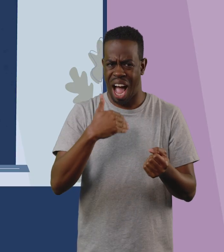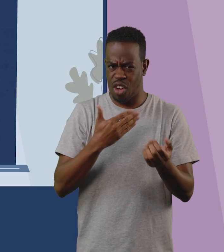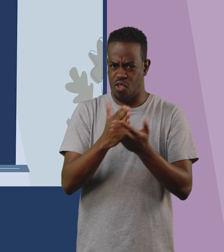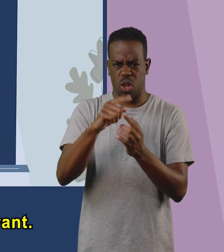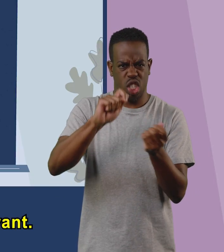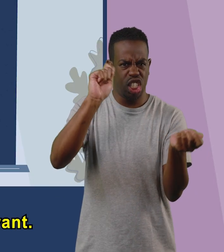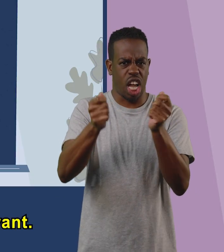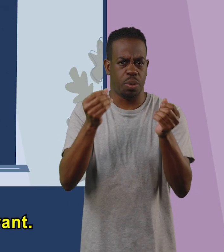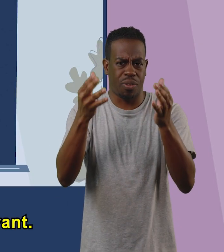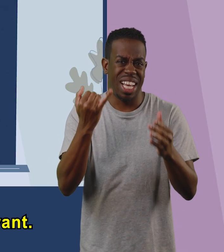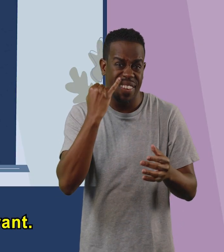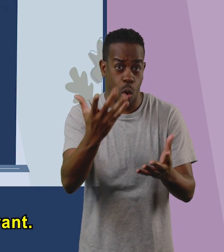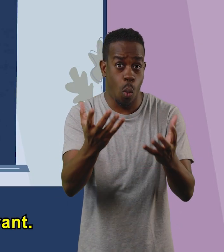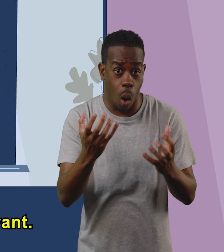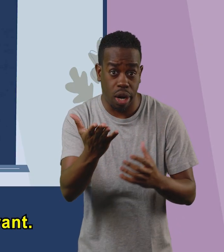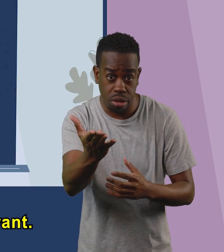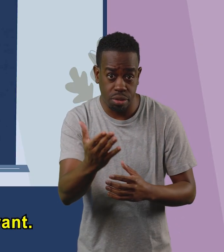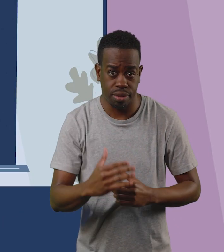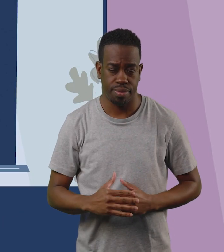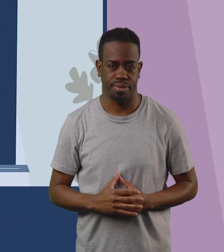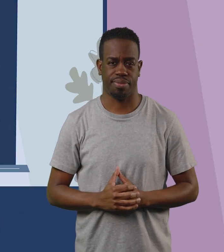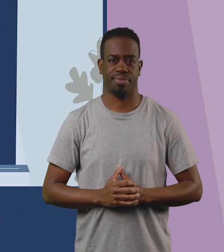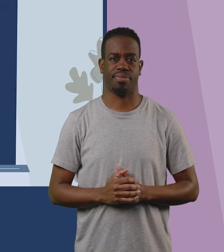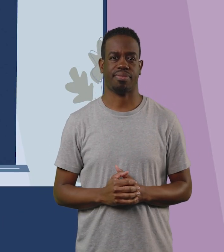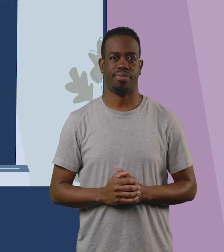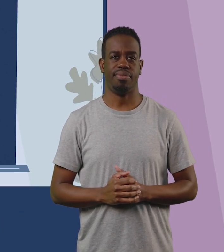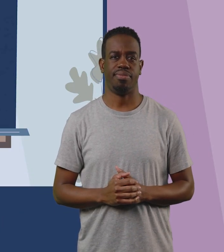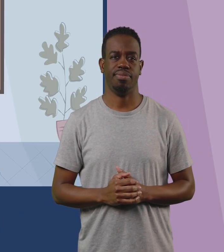have the right to change providers if you want.